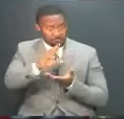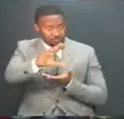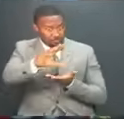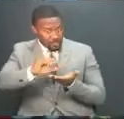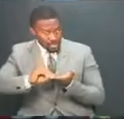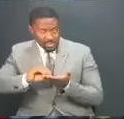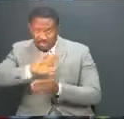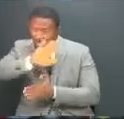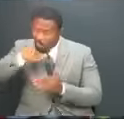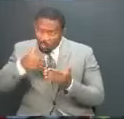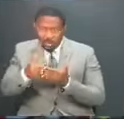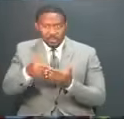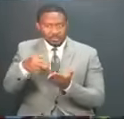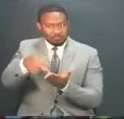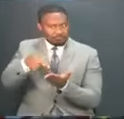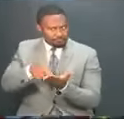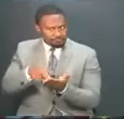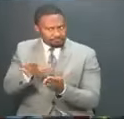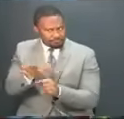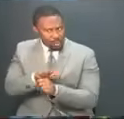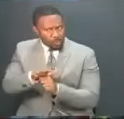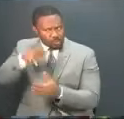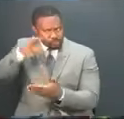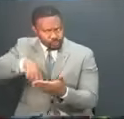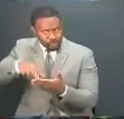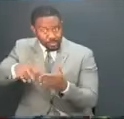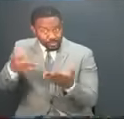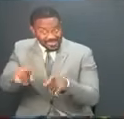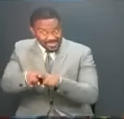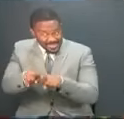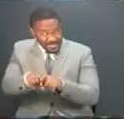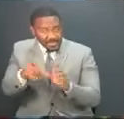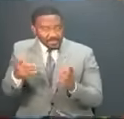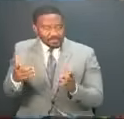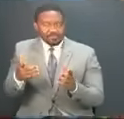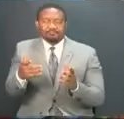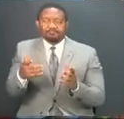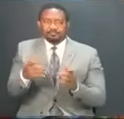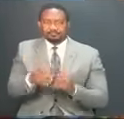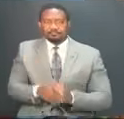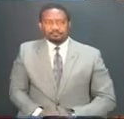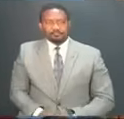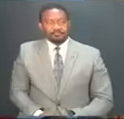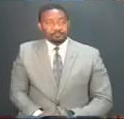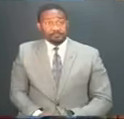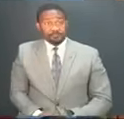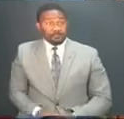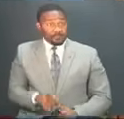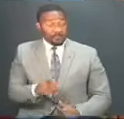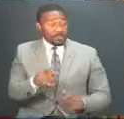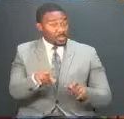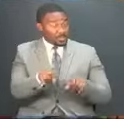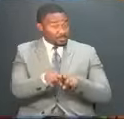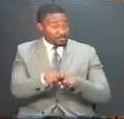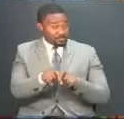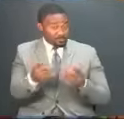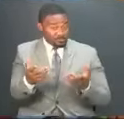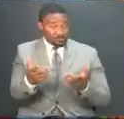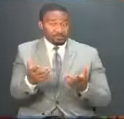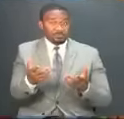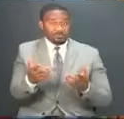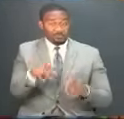capture the entire report as though it's been read in full. Mr. Speaker, I also call on the